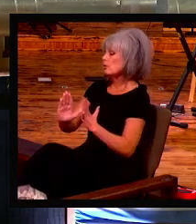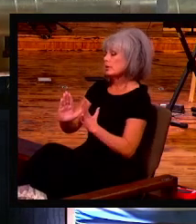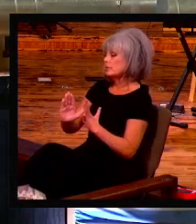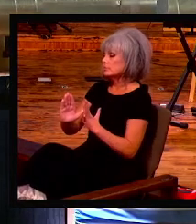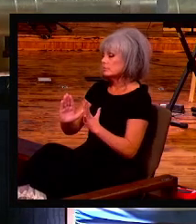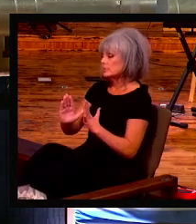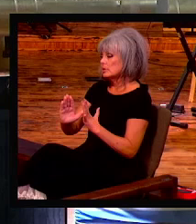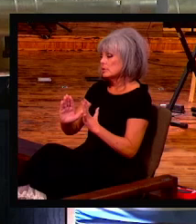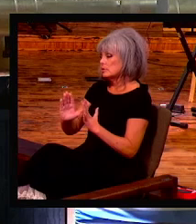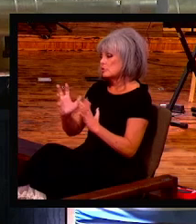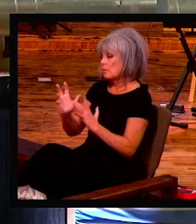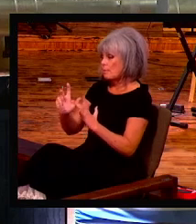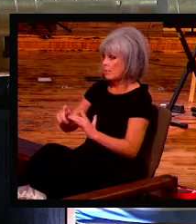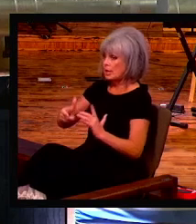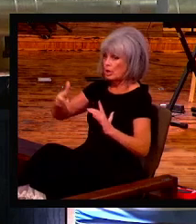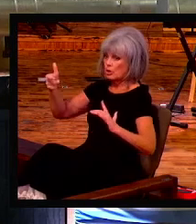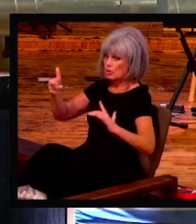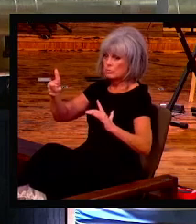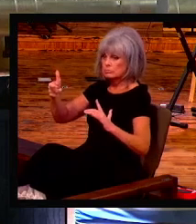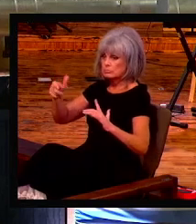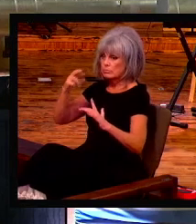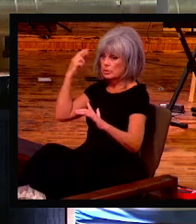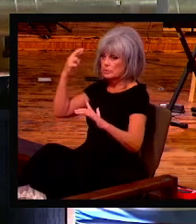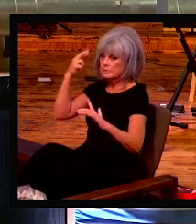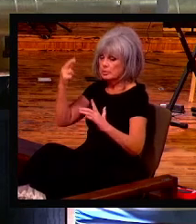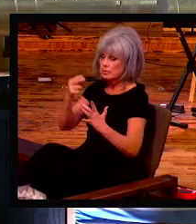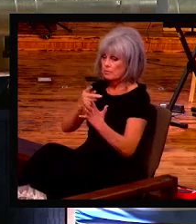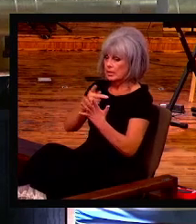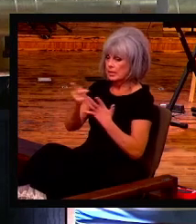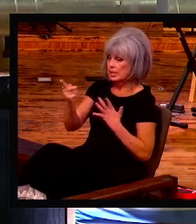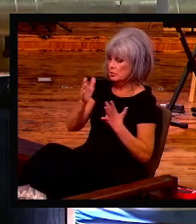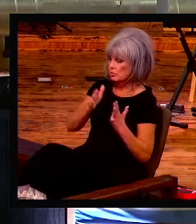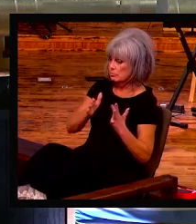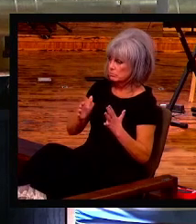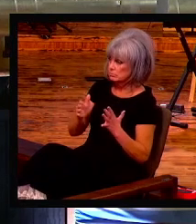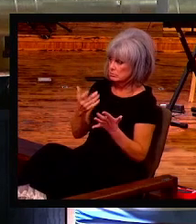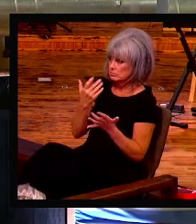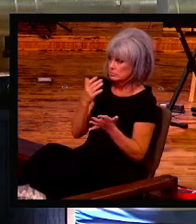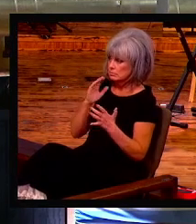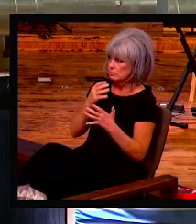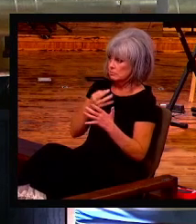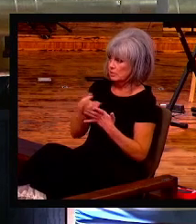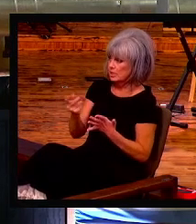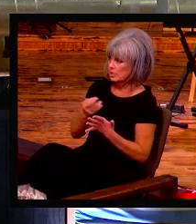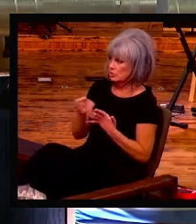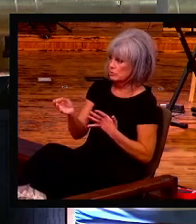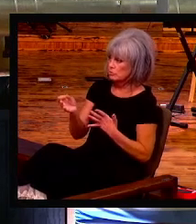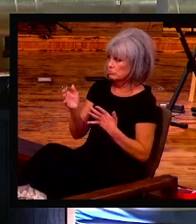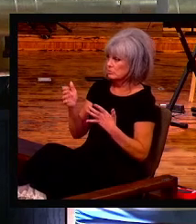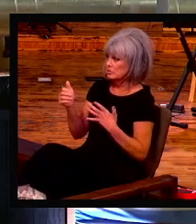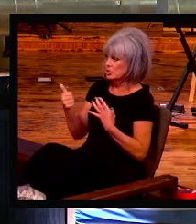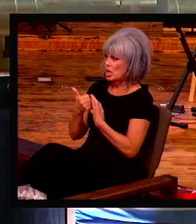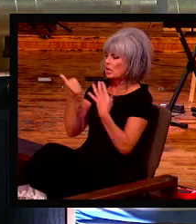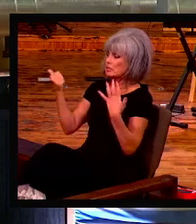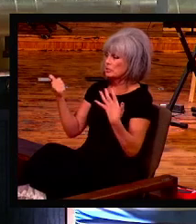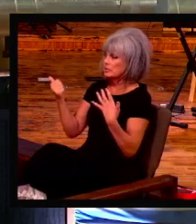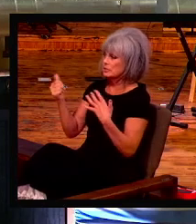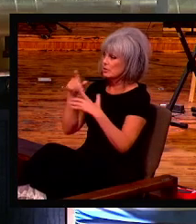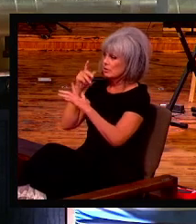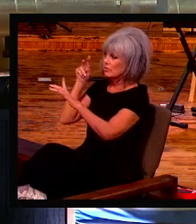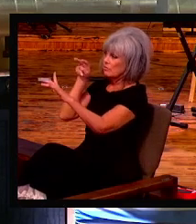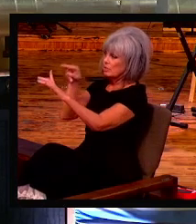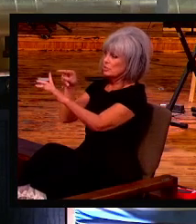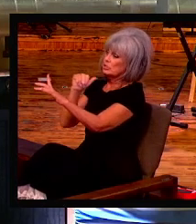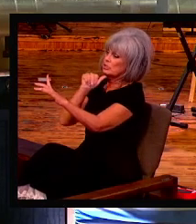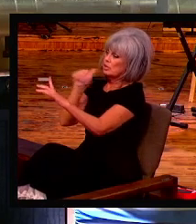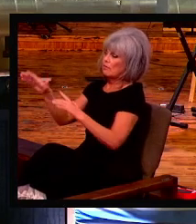moment. It could be a broken relationship, financial challenges that you're going through right now, a vision unfulfilled, the death of a